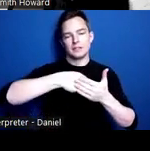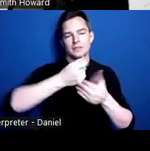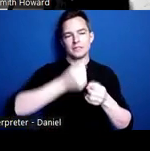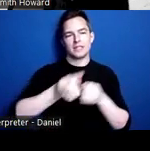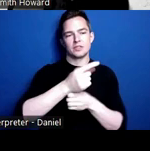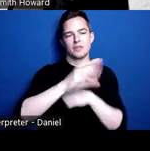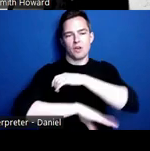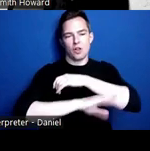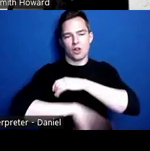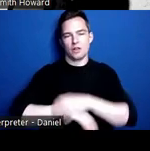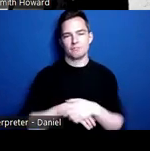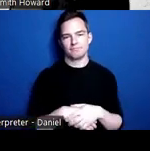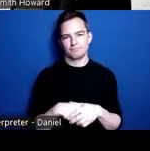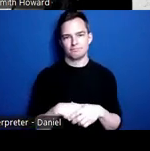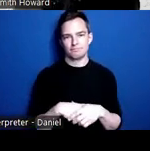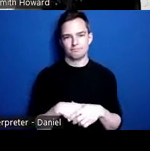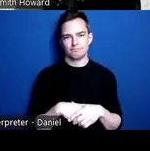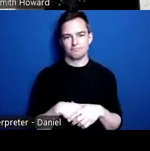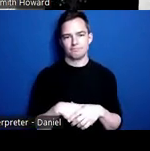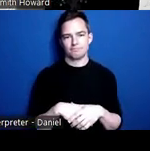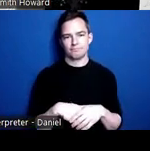So we're doing class cert